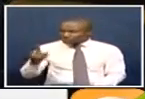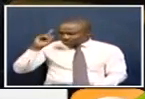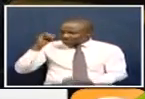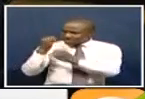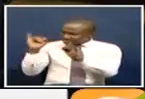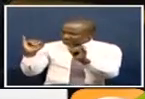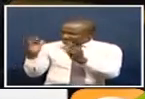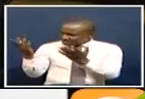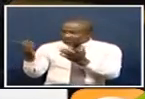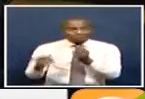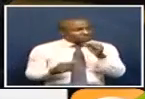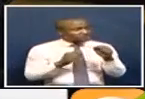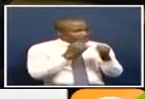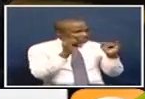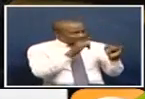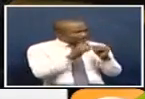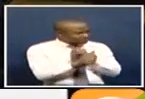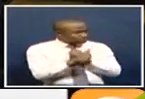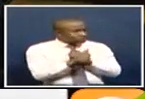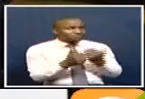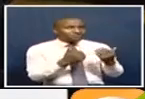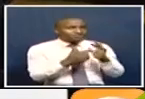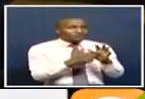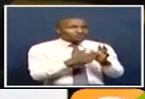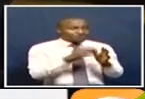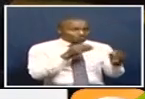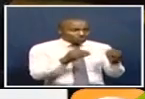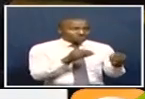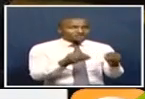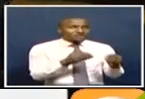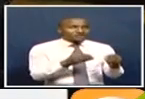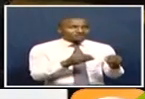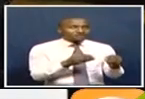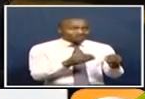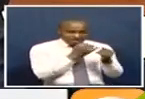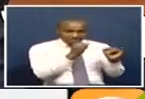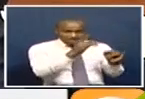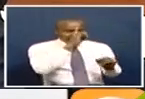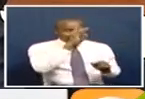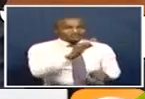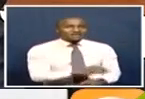at all? Oh, some are dangerous. Hmm? Yeah, like in Busia, that independent guy is a serious guy. Hmm. Yeah.